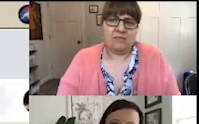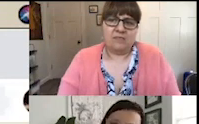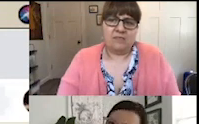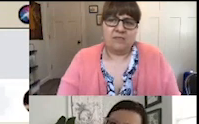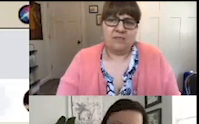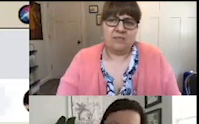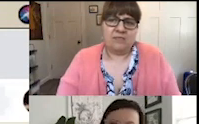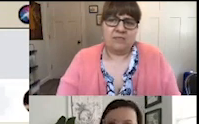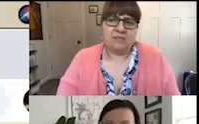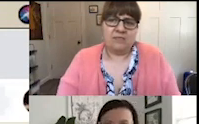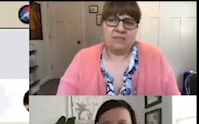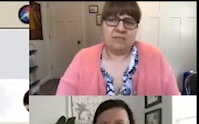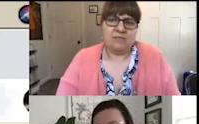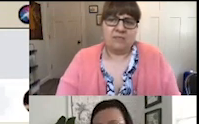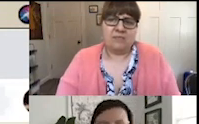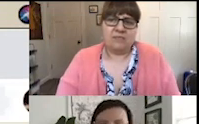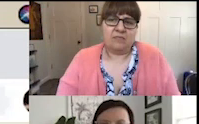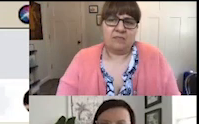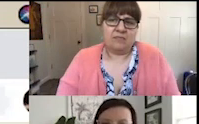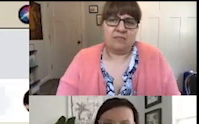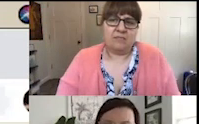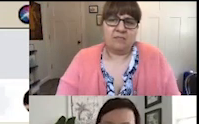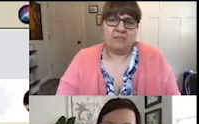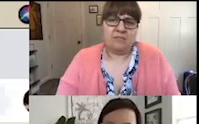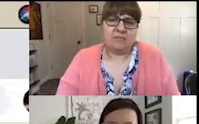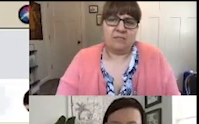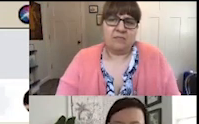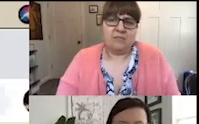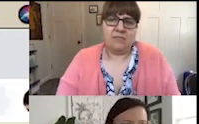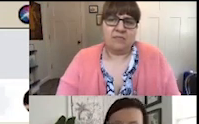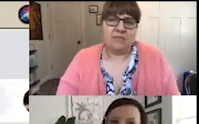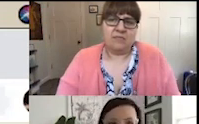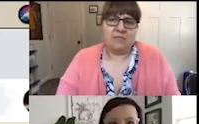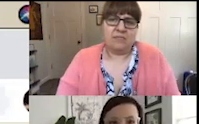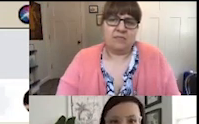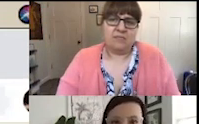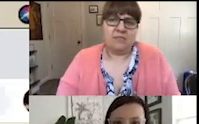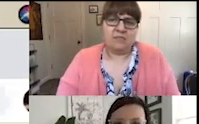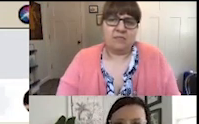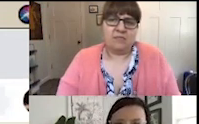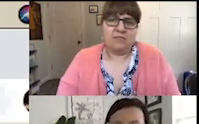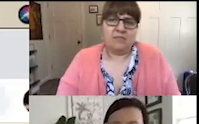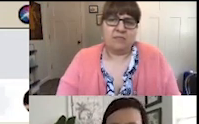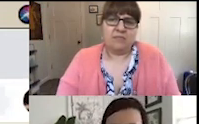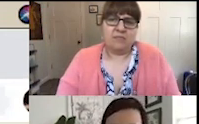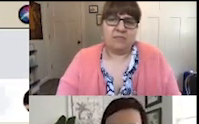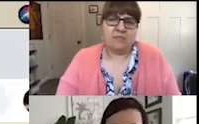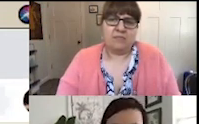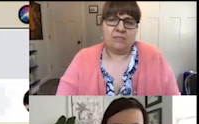know, presented to us for many decades, things that we still teach in our schools.